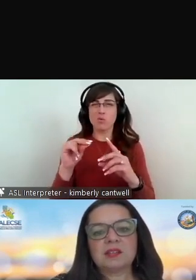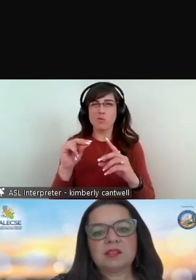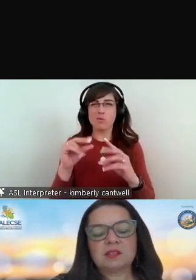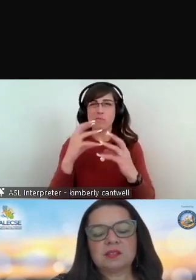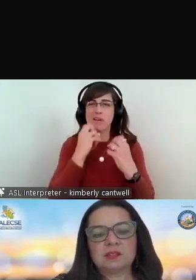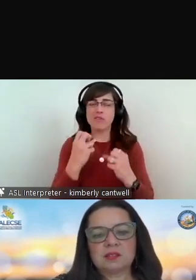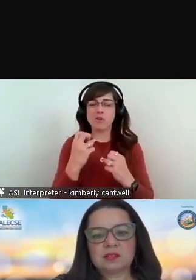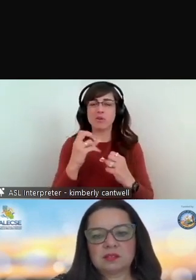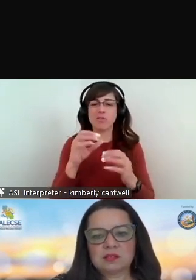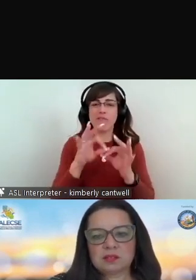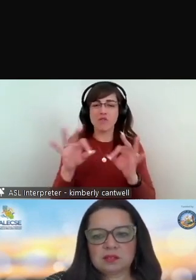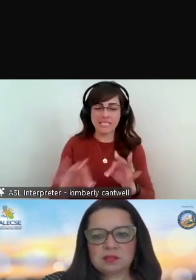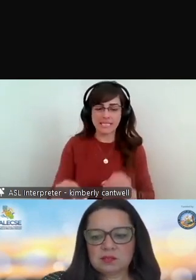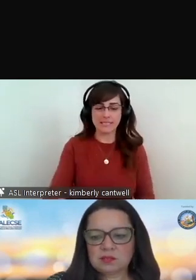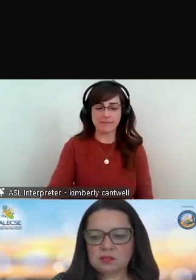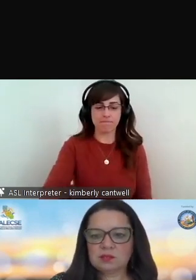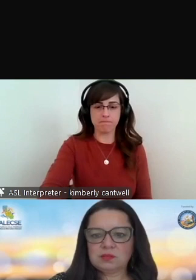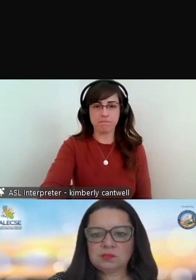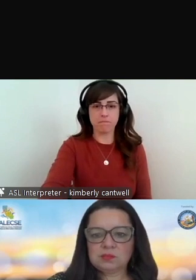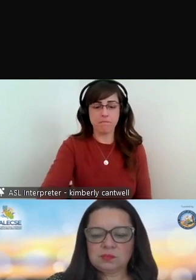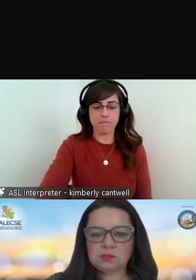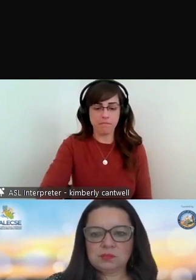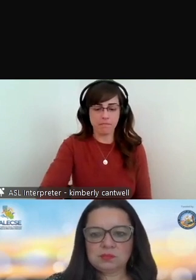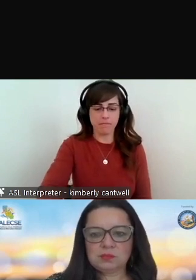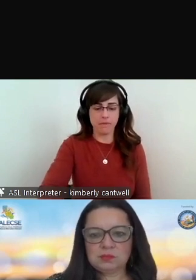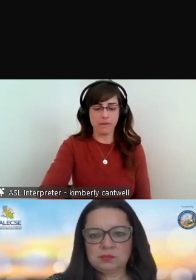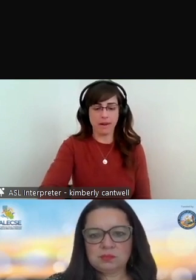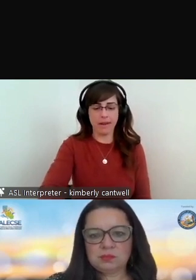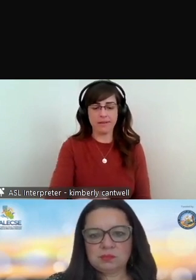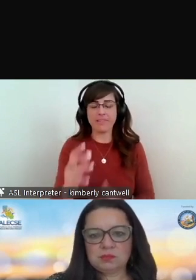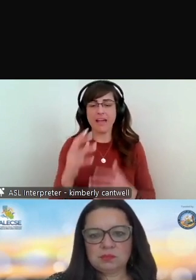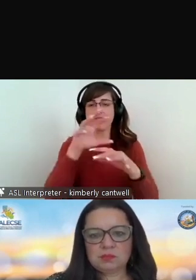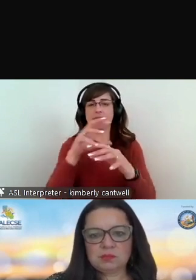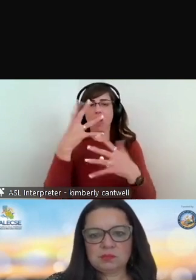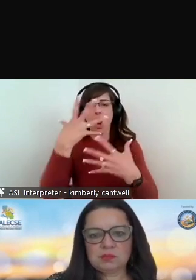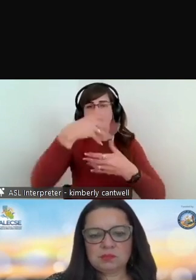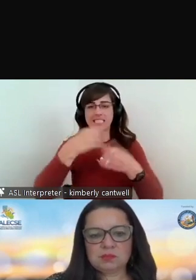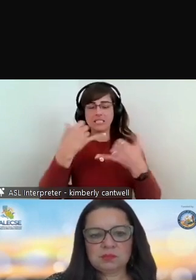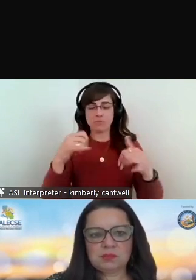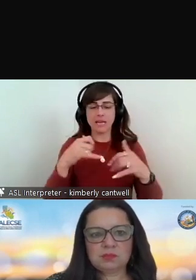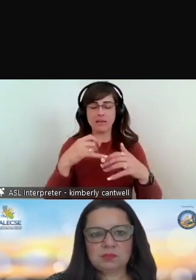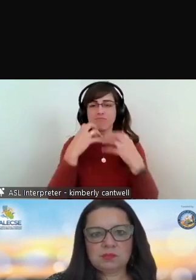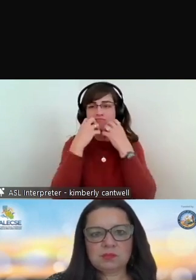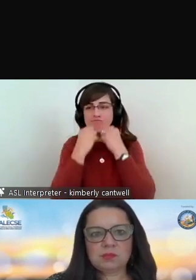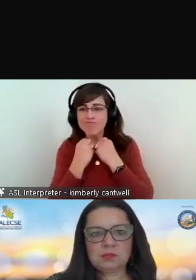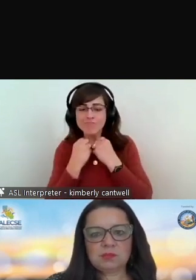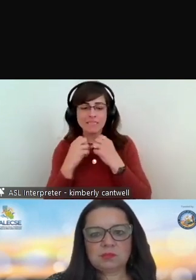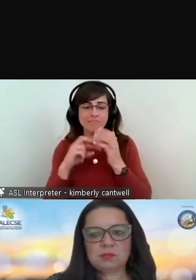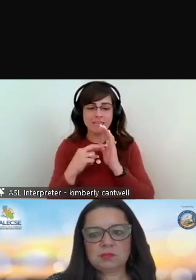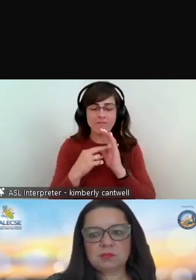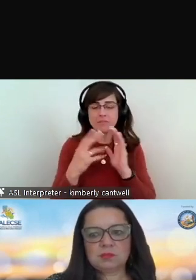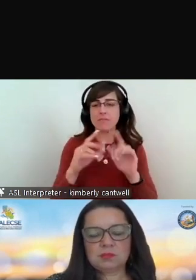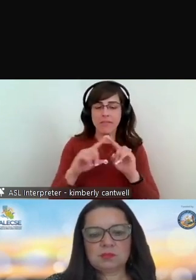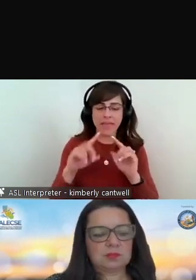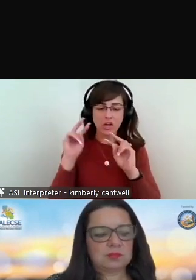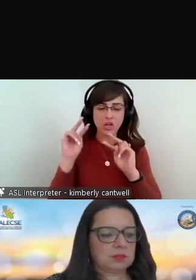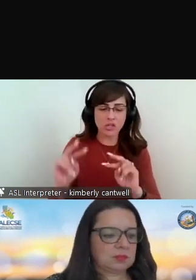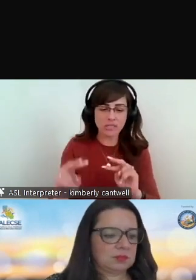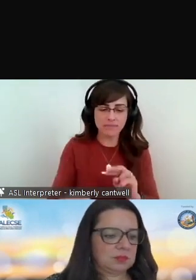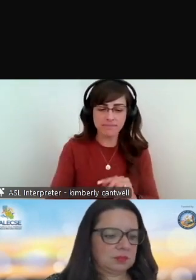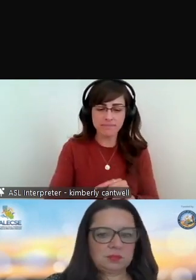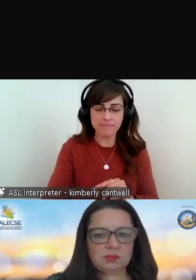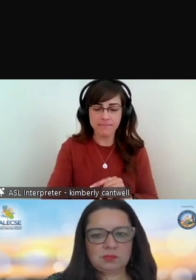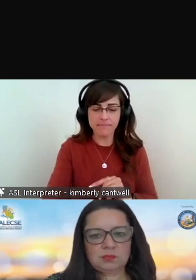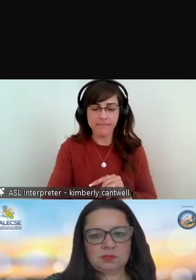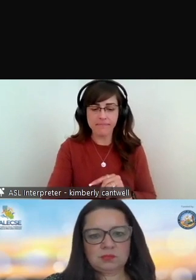do have this article about autistic play being authentic and meaningful that you guys can take a look at. But I just pulled